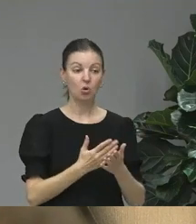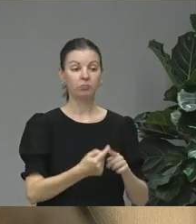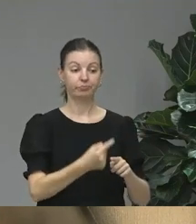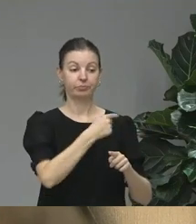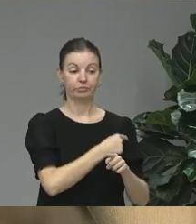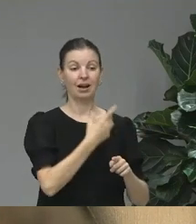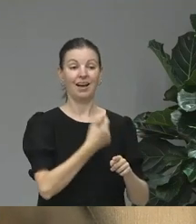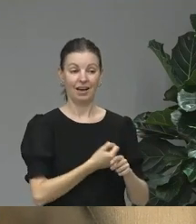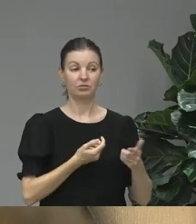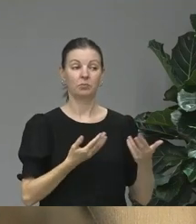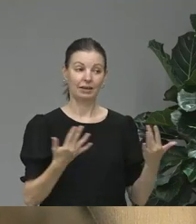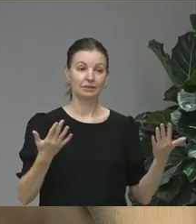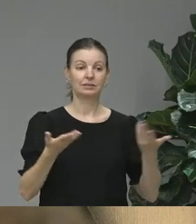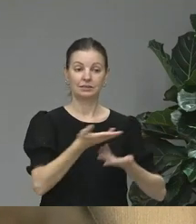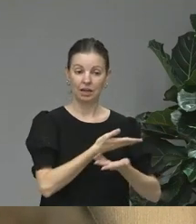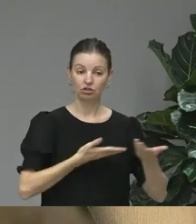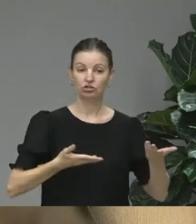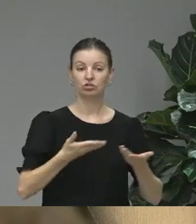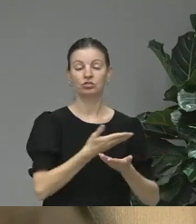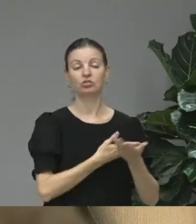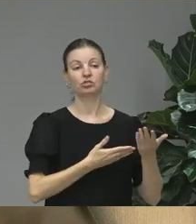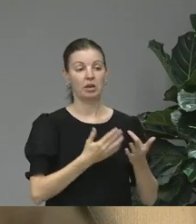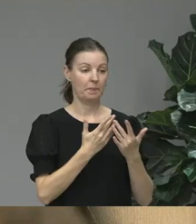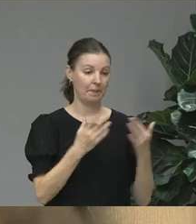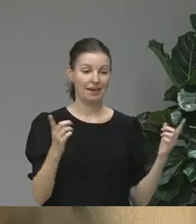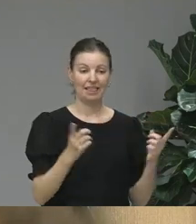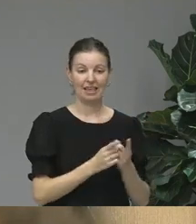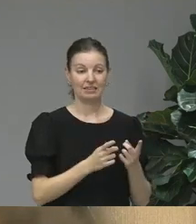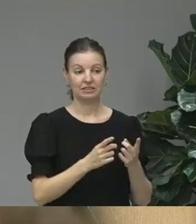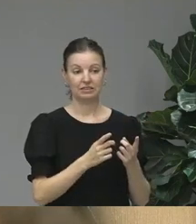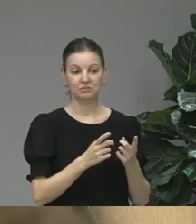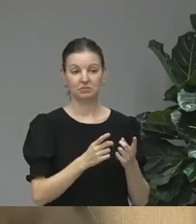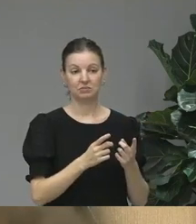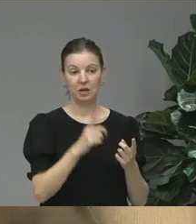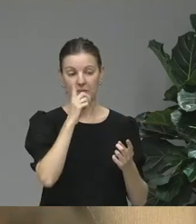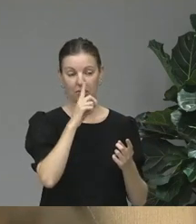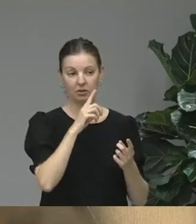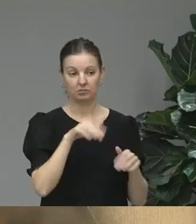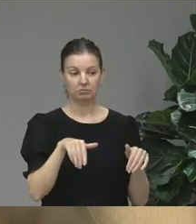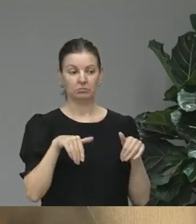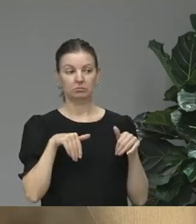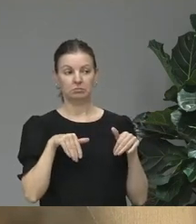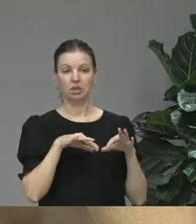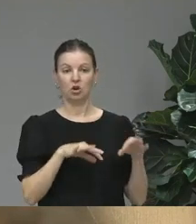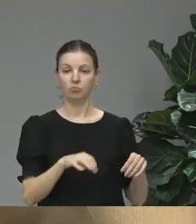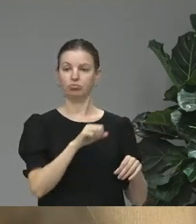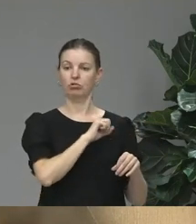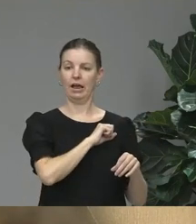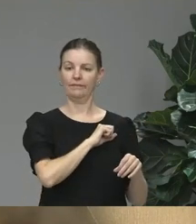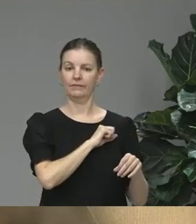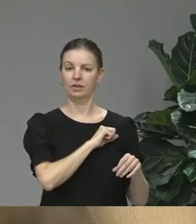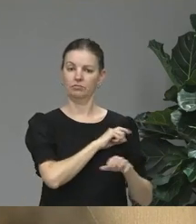discussions and a lot of matters that wouldn't have been... people wouldn't have had the courage to come forward and go